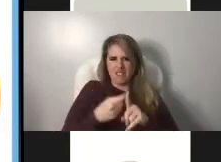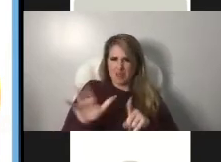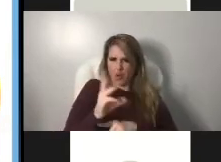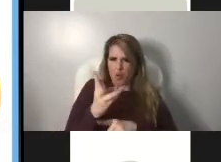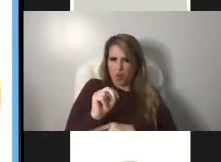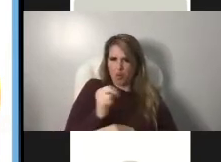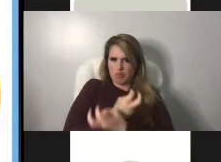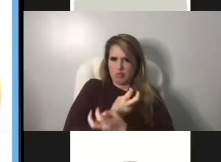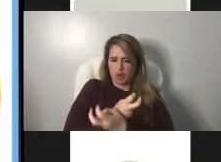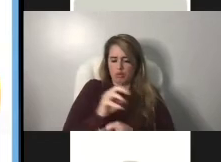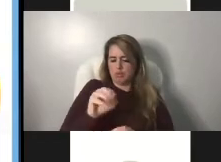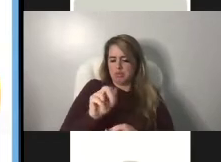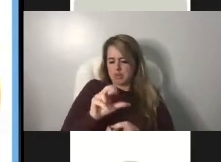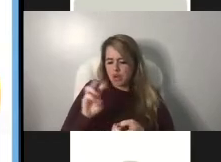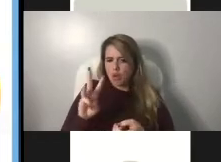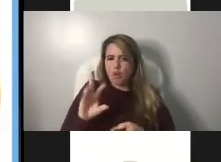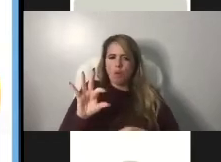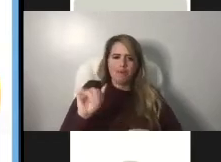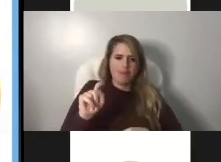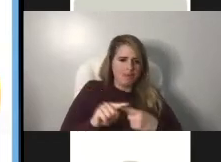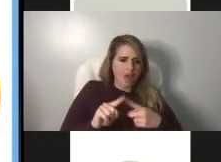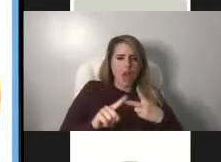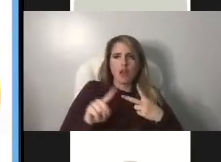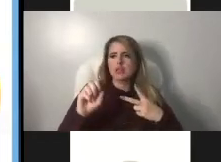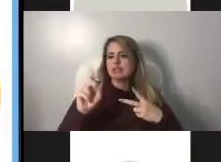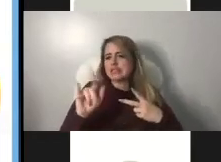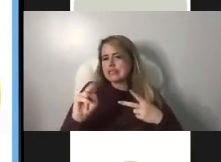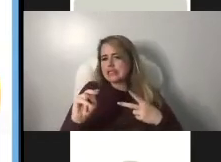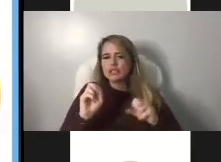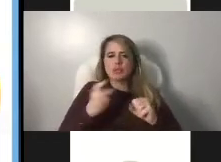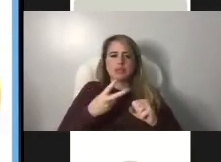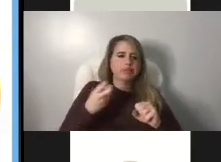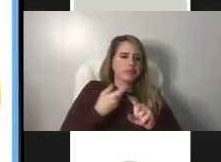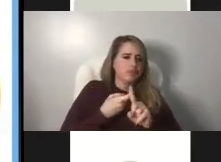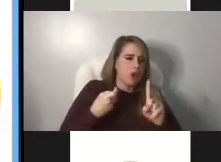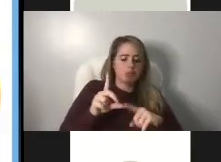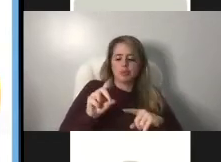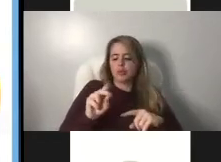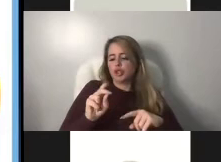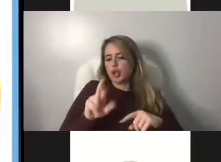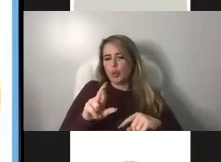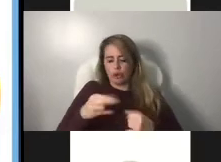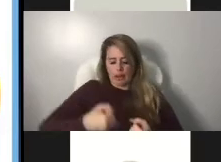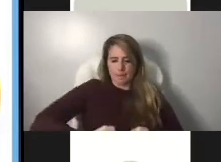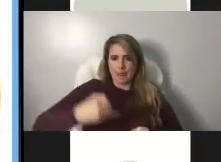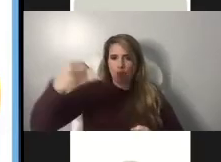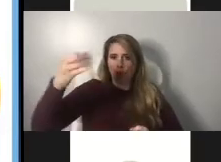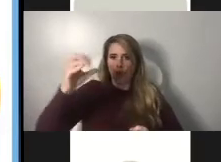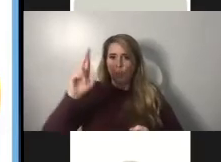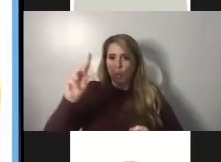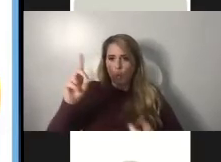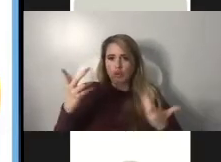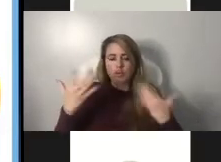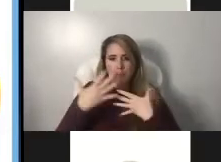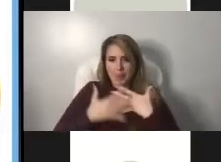marrow, fat, skin. They can be from donor umbilical cord blood, or placenta